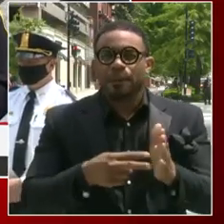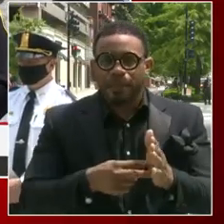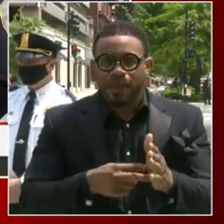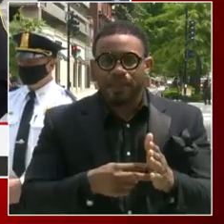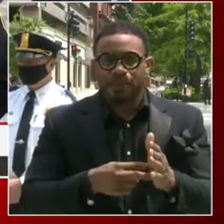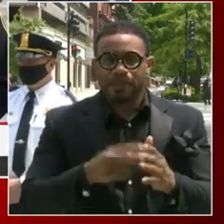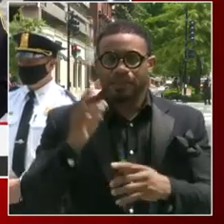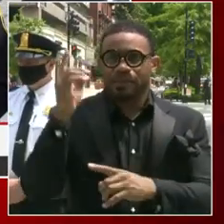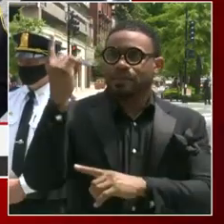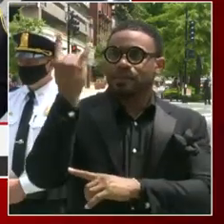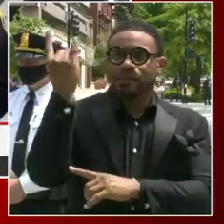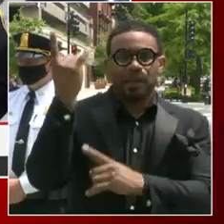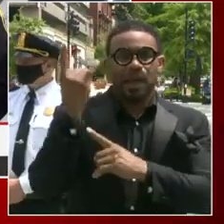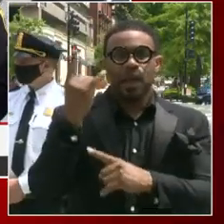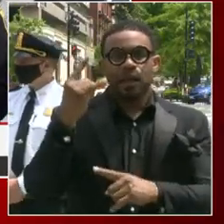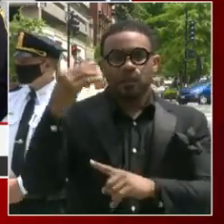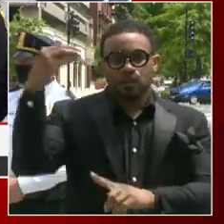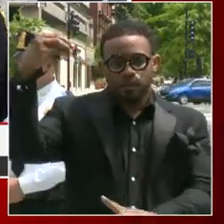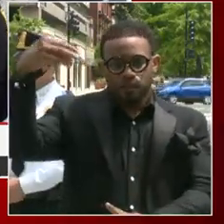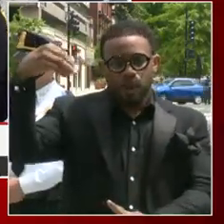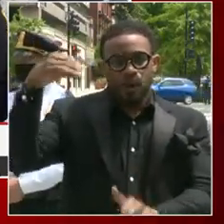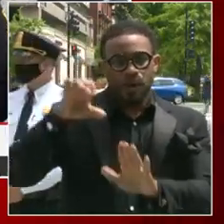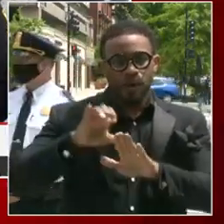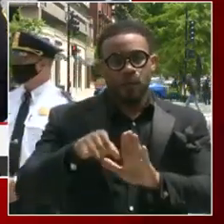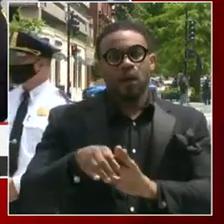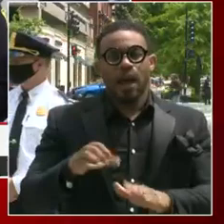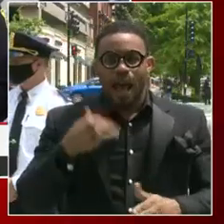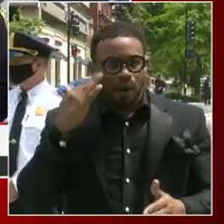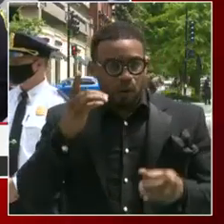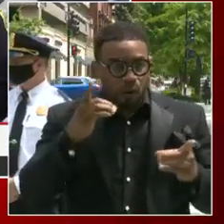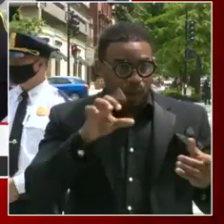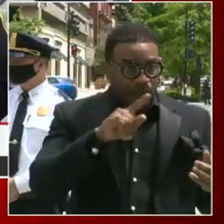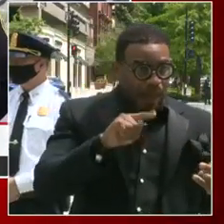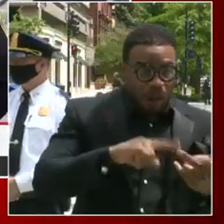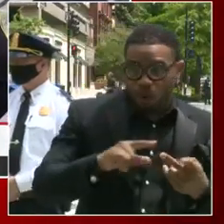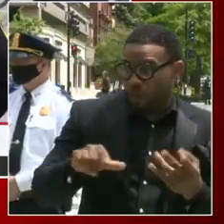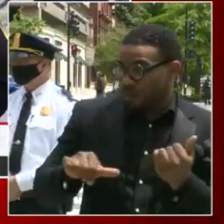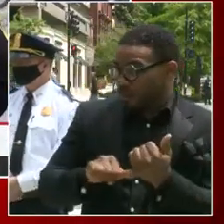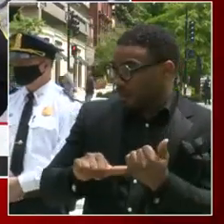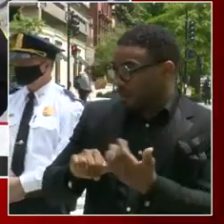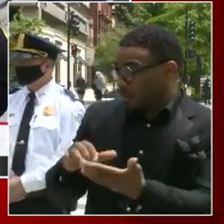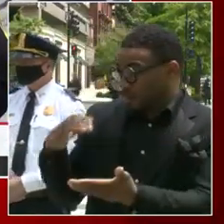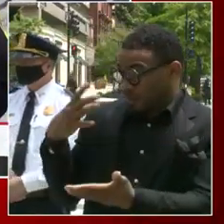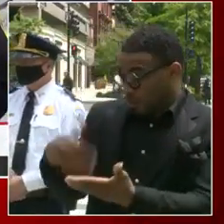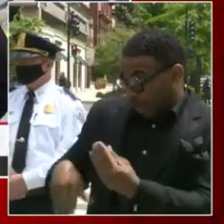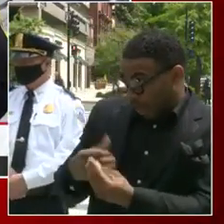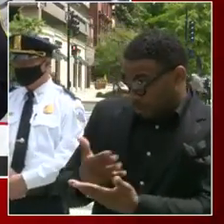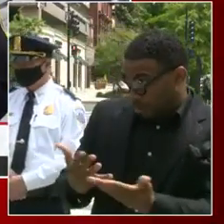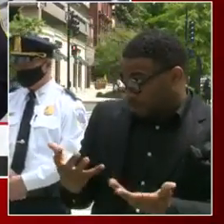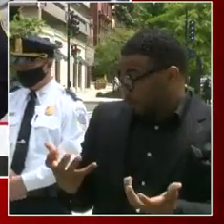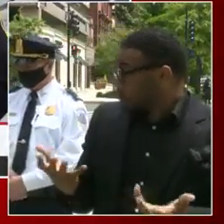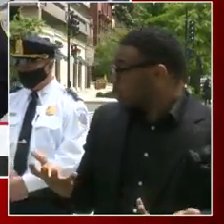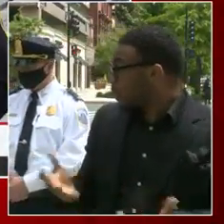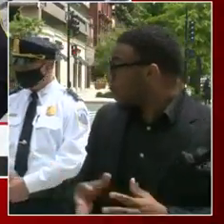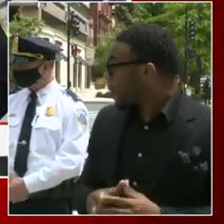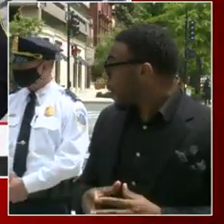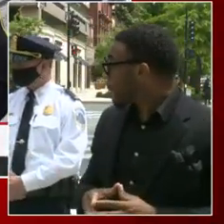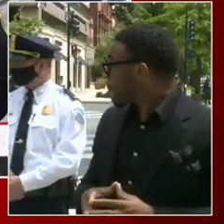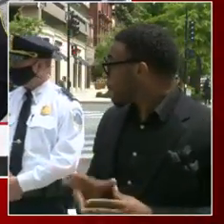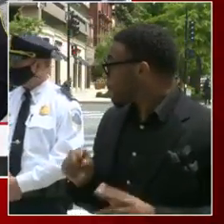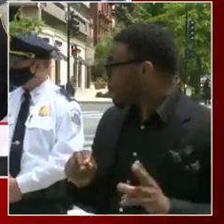on safety. I don't know if Director Lott or Assistant Chief, if you want to add anything to that.